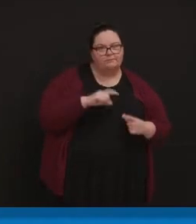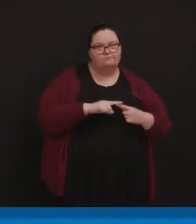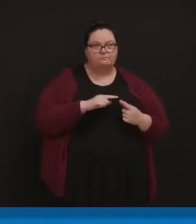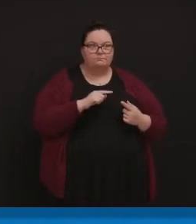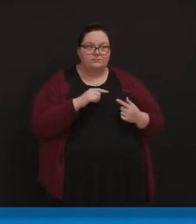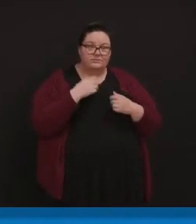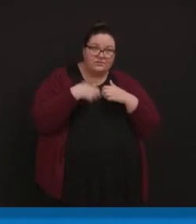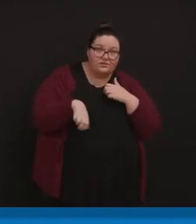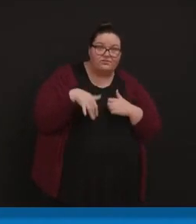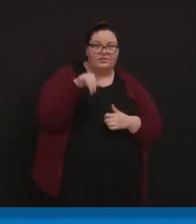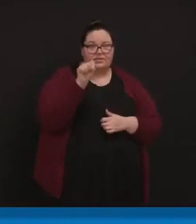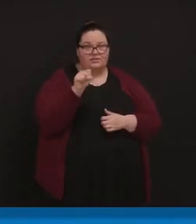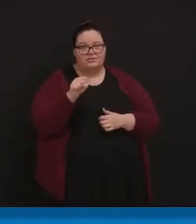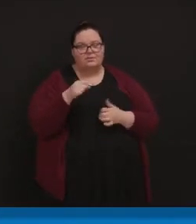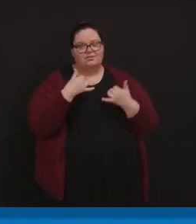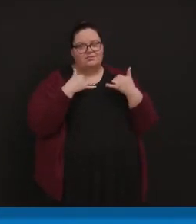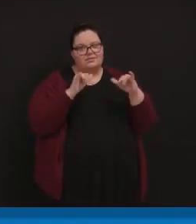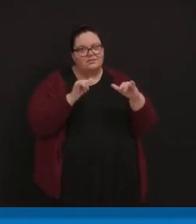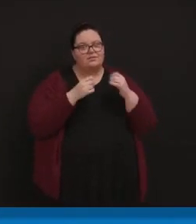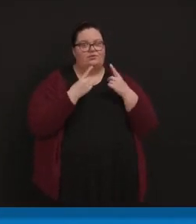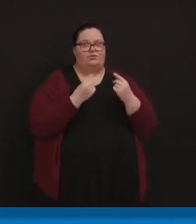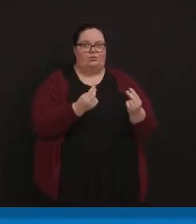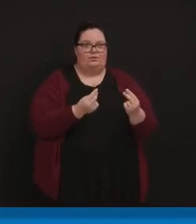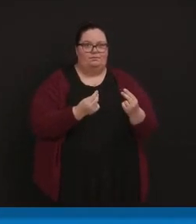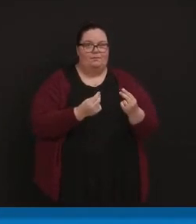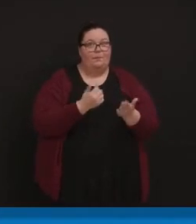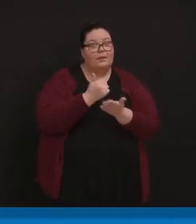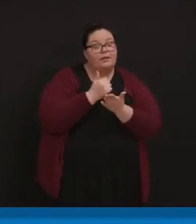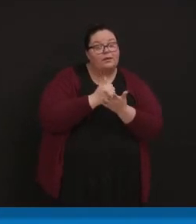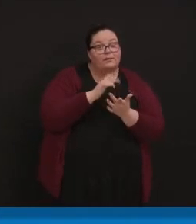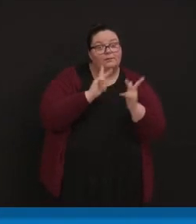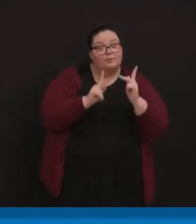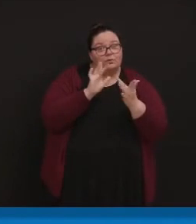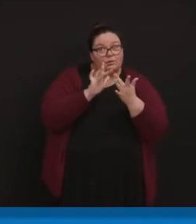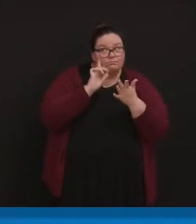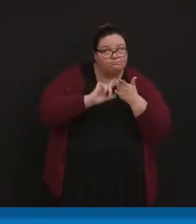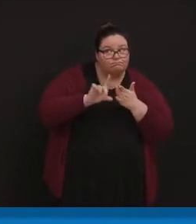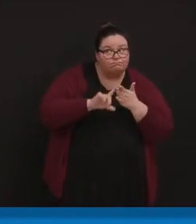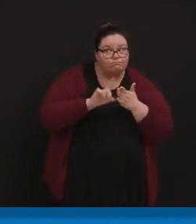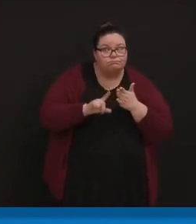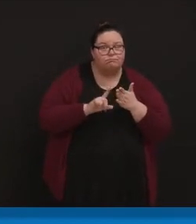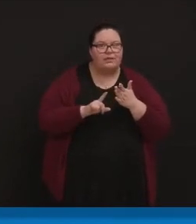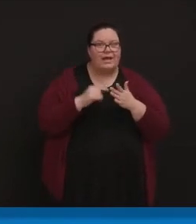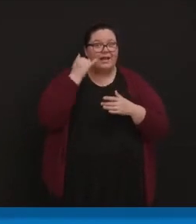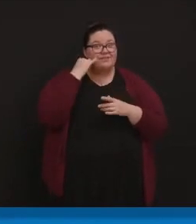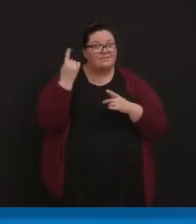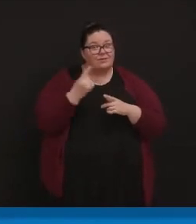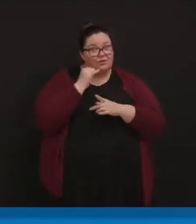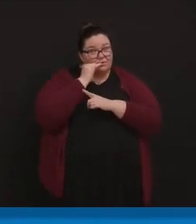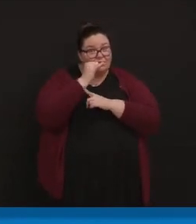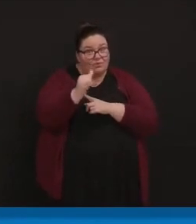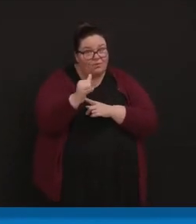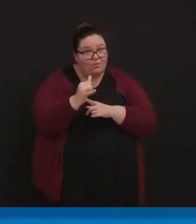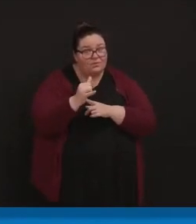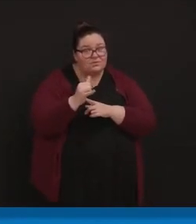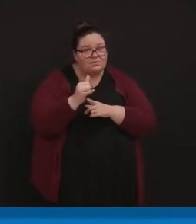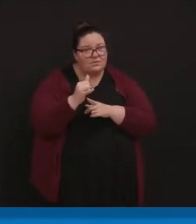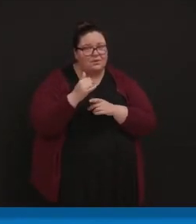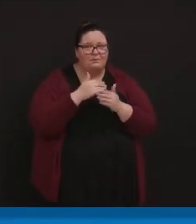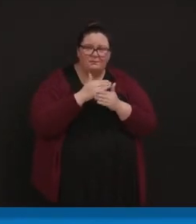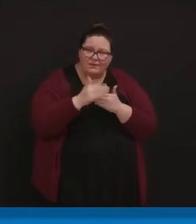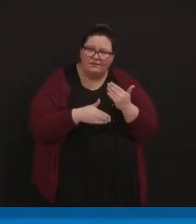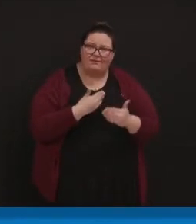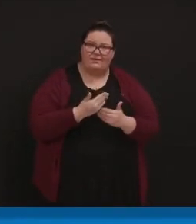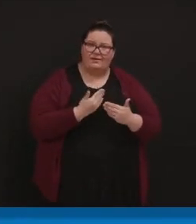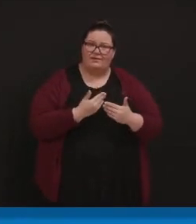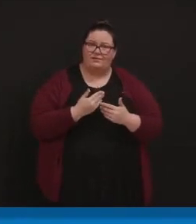difficult. They help the contact tracers, and I'd reiterate Dr. Russell's call to be kind to the contact tracers if you have the opportunity to talk